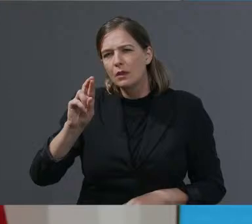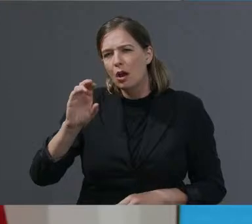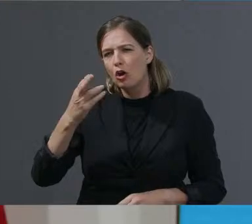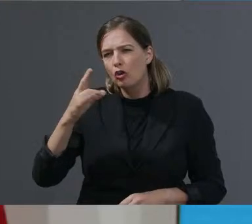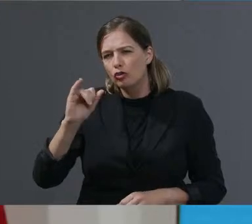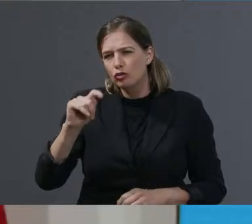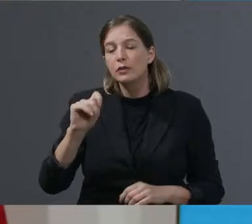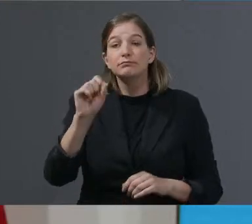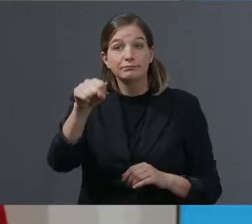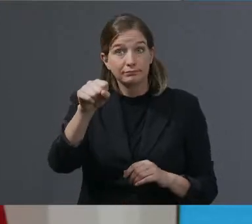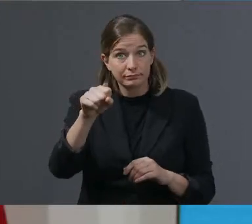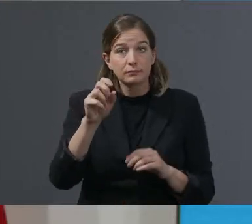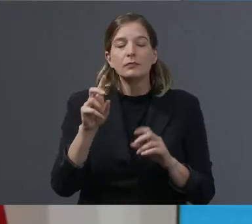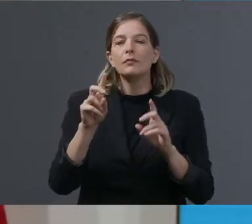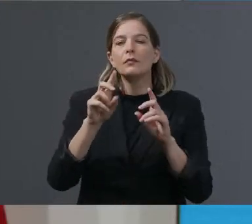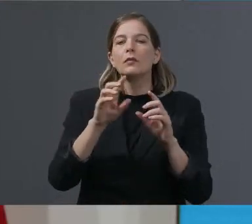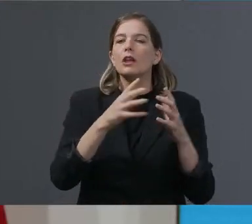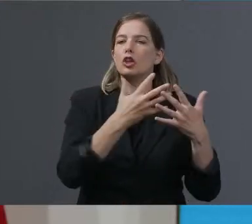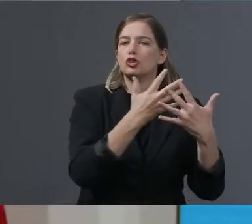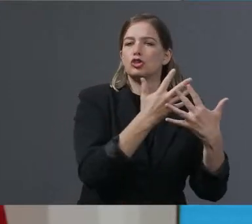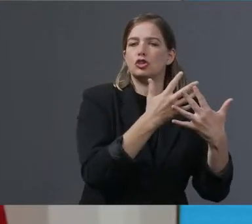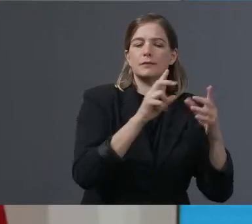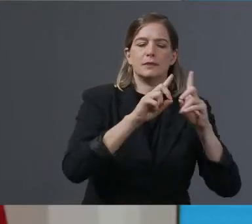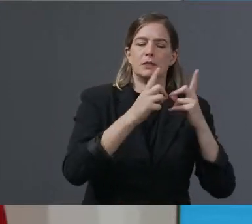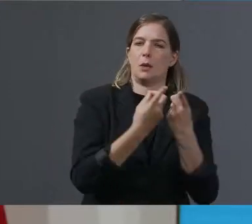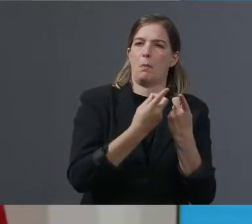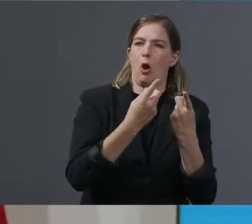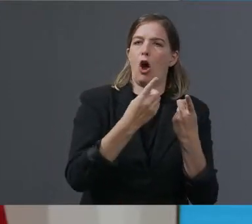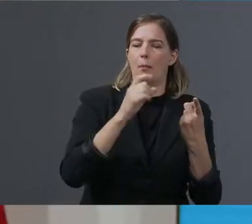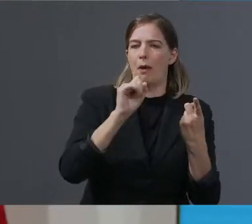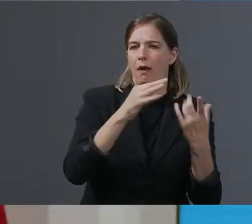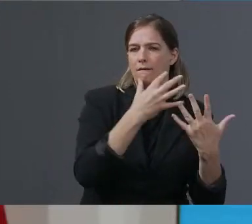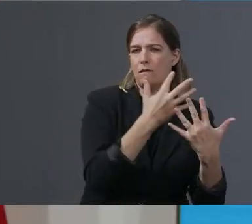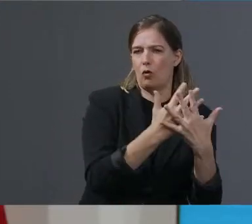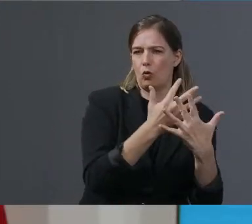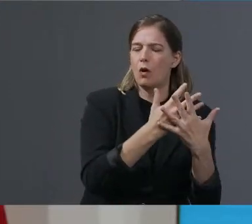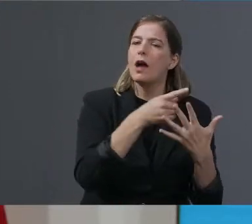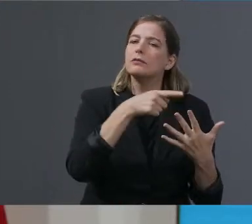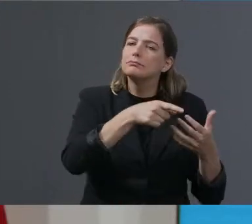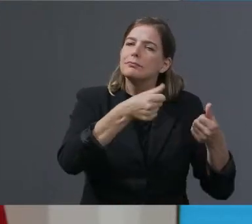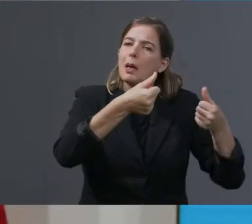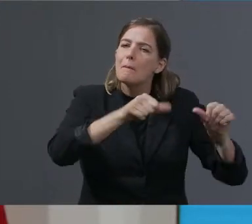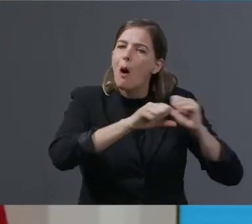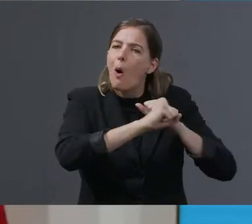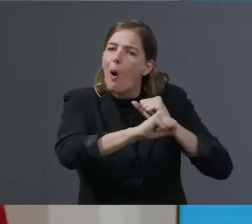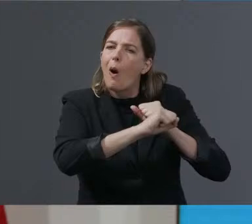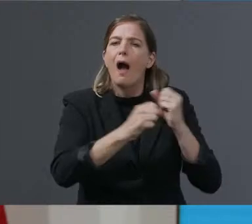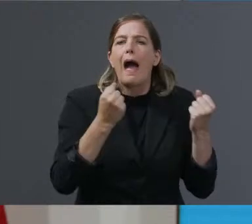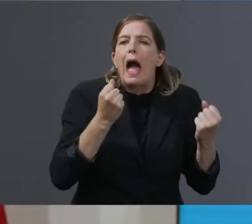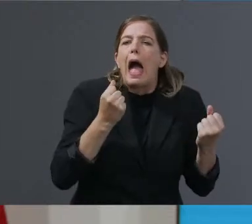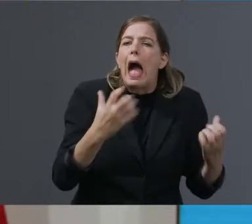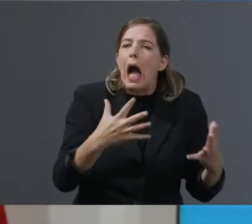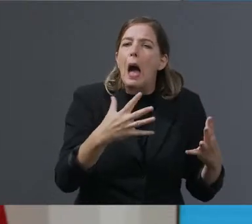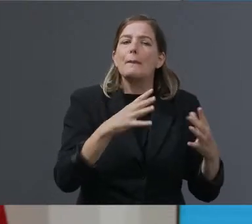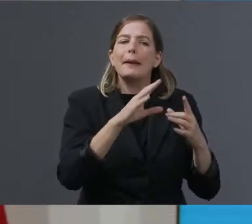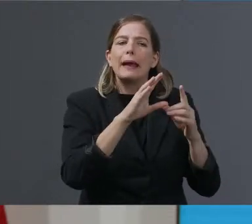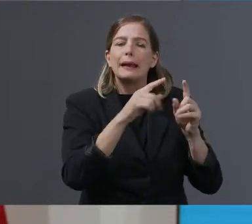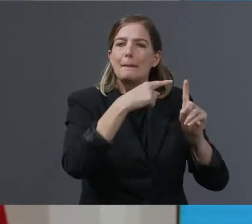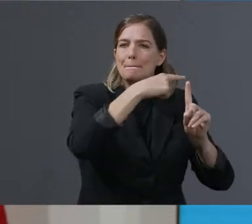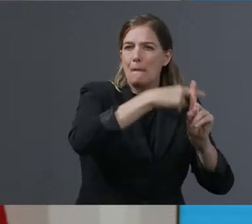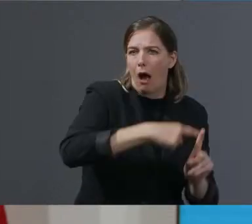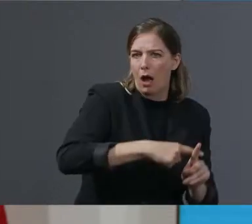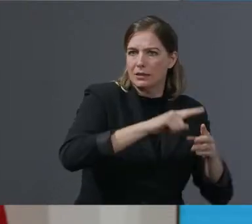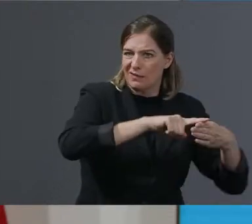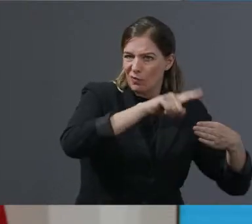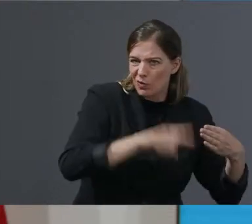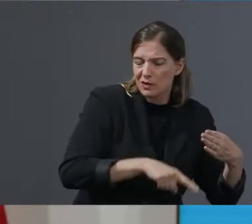on their website a dashboard of the number of cases and the number of tests that they are doing. We work very closely with the Department